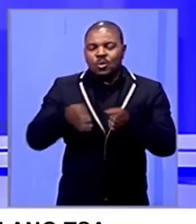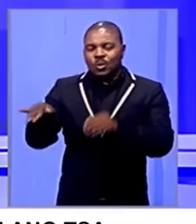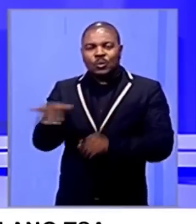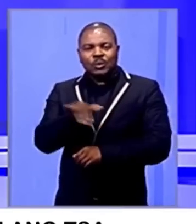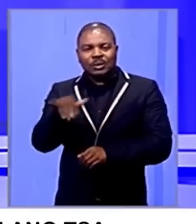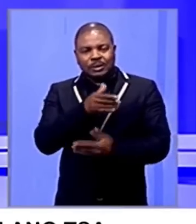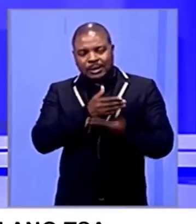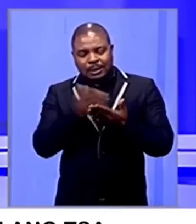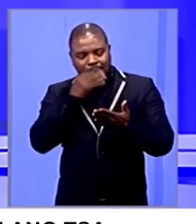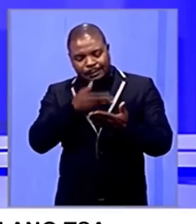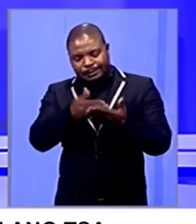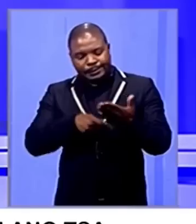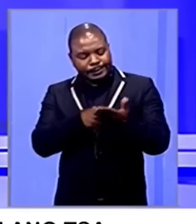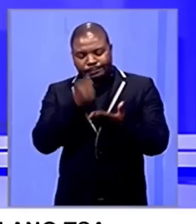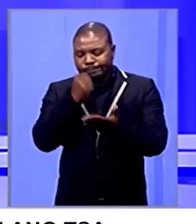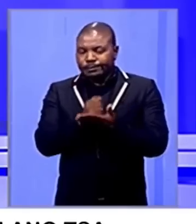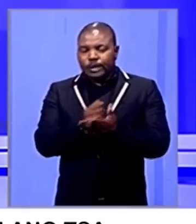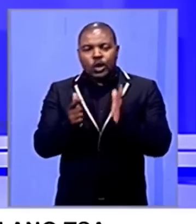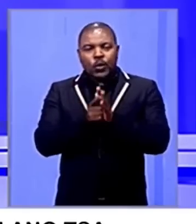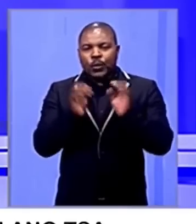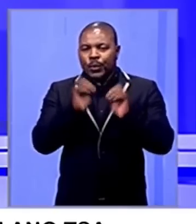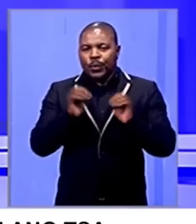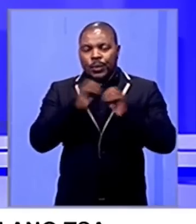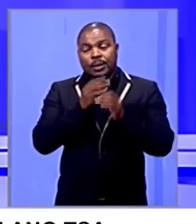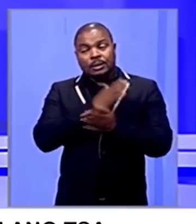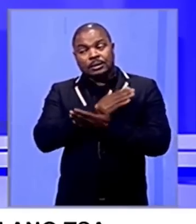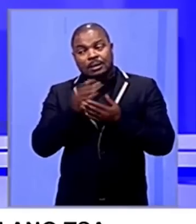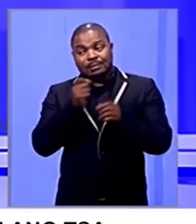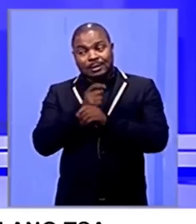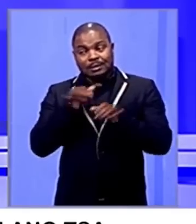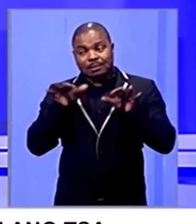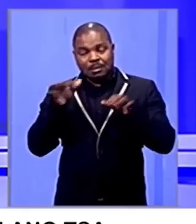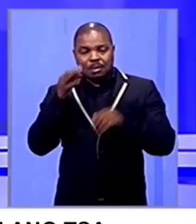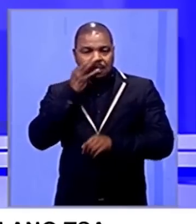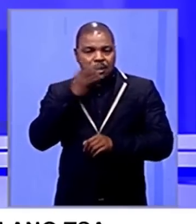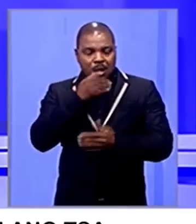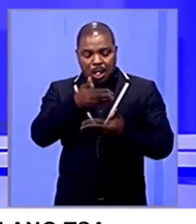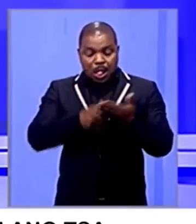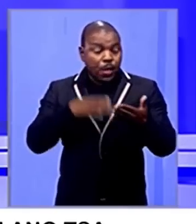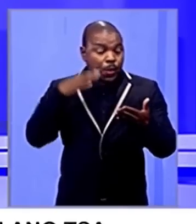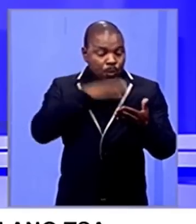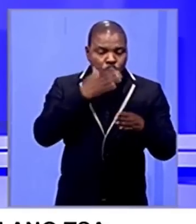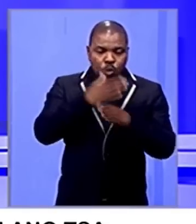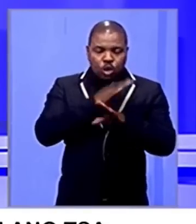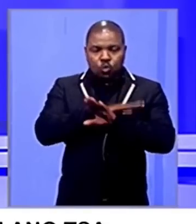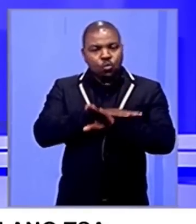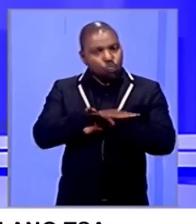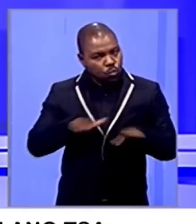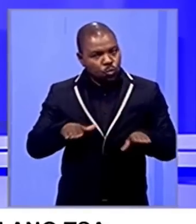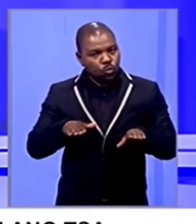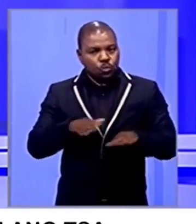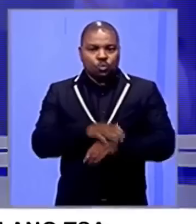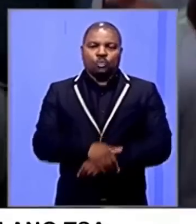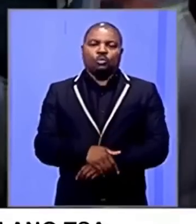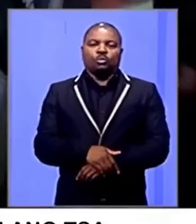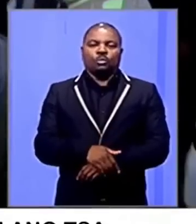mo molaong. Borra di-taxi ba batla gore ba ba senang makwalo ao ba se letlelelwe go dira.